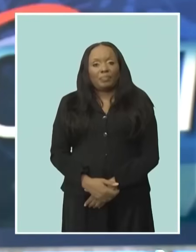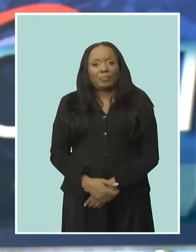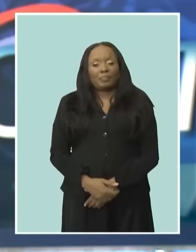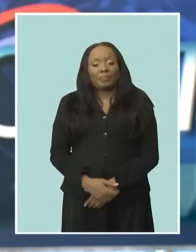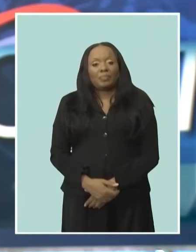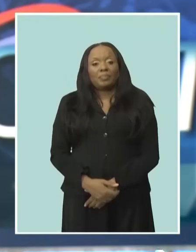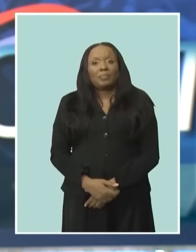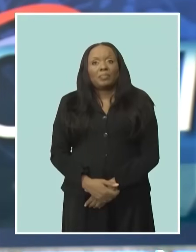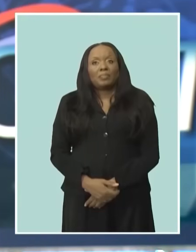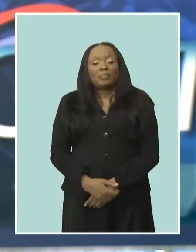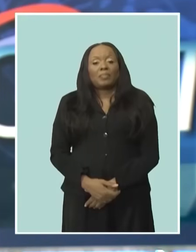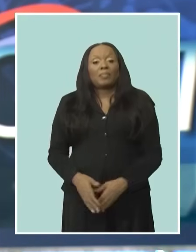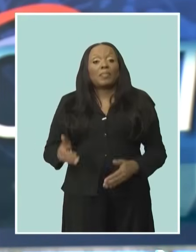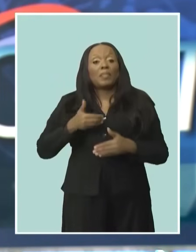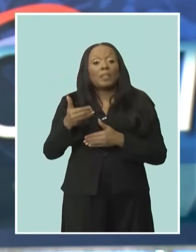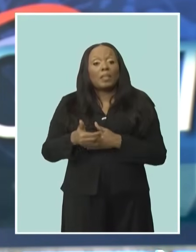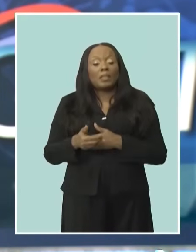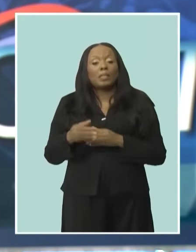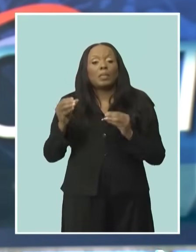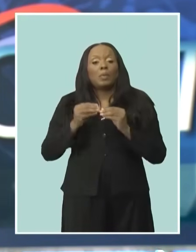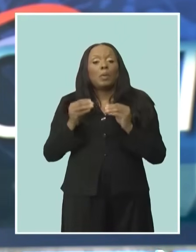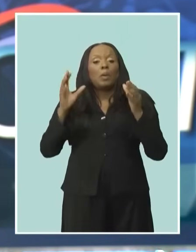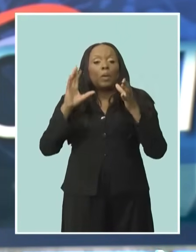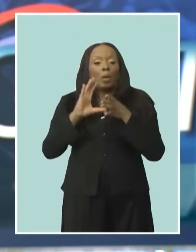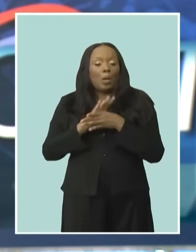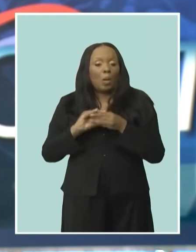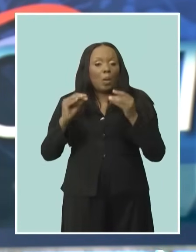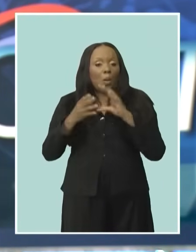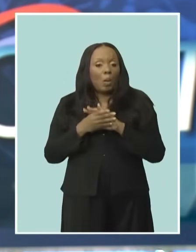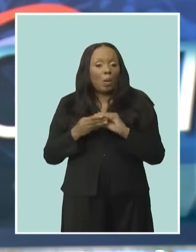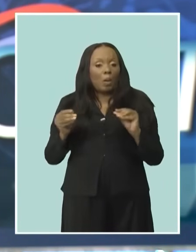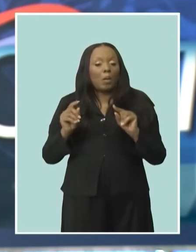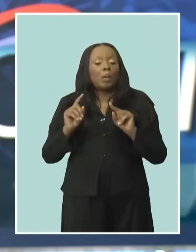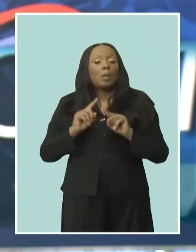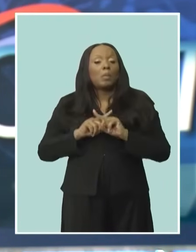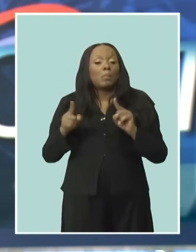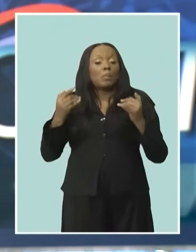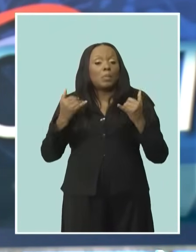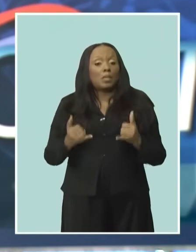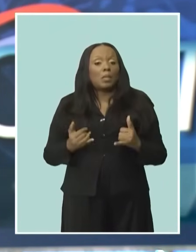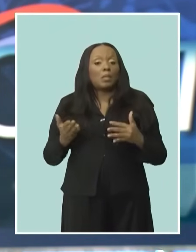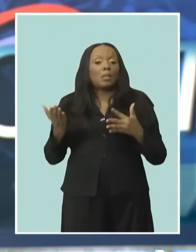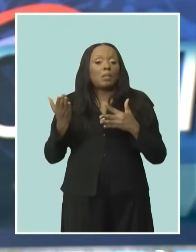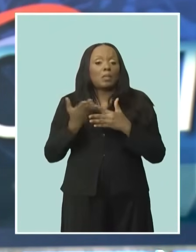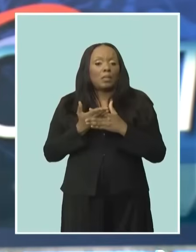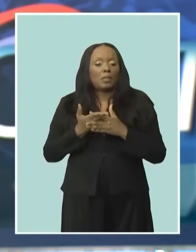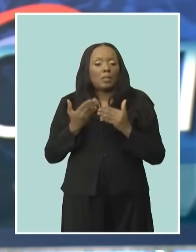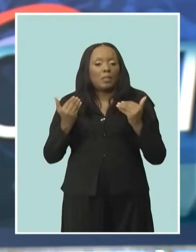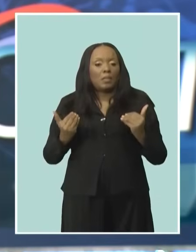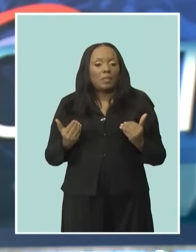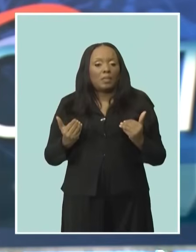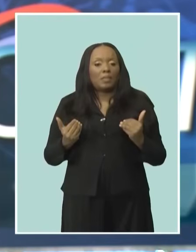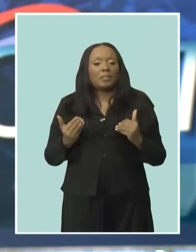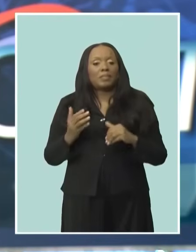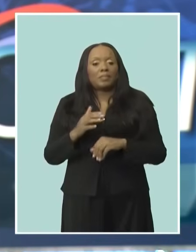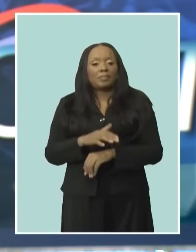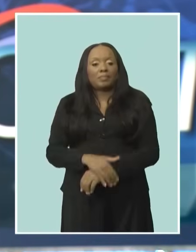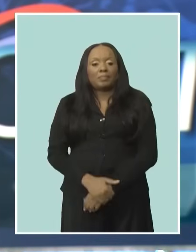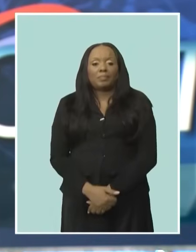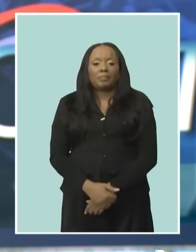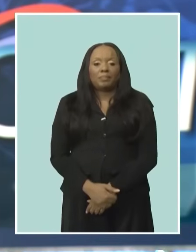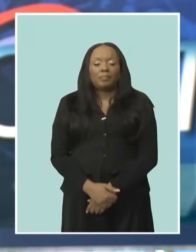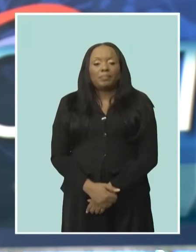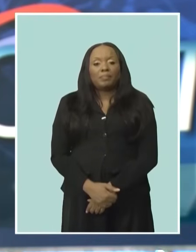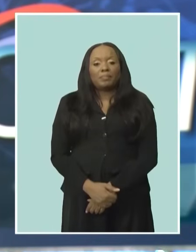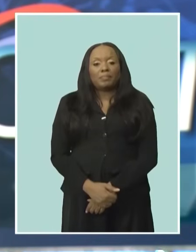News. Coming up, NCF reveals what it will use to push the Cropover Festival as it announces